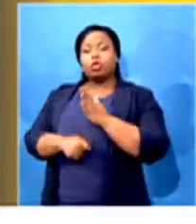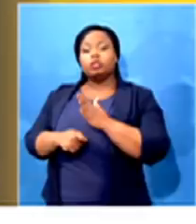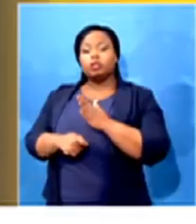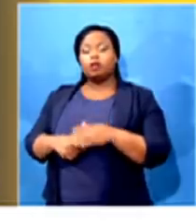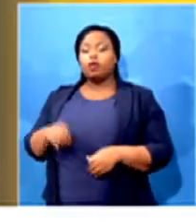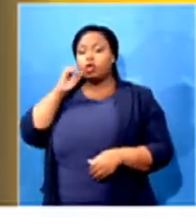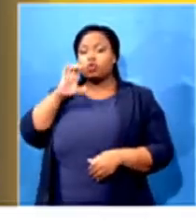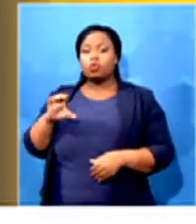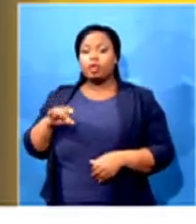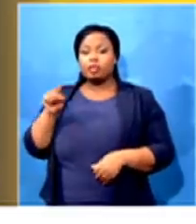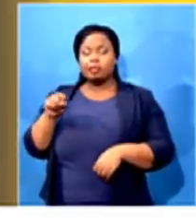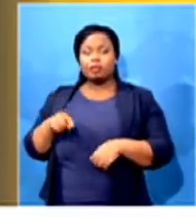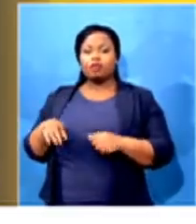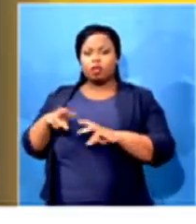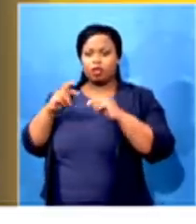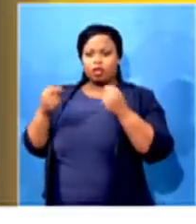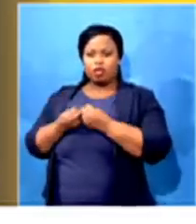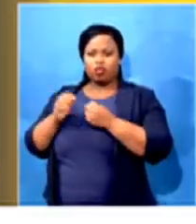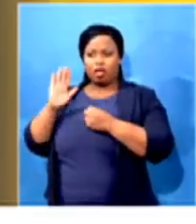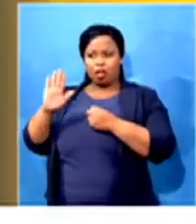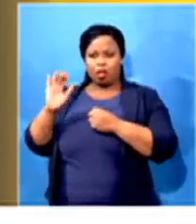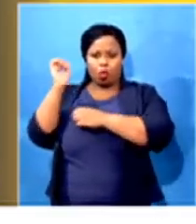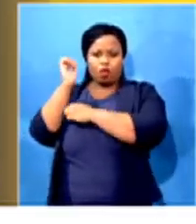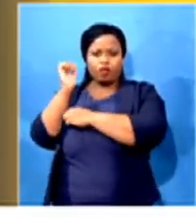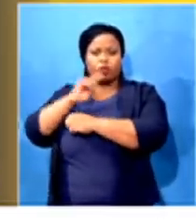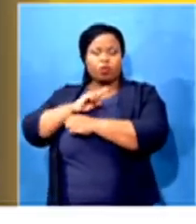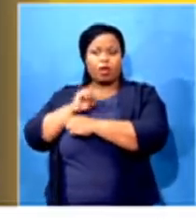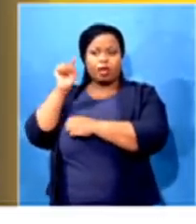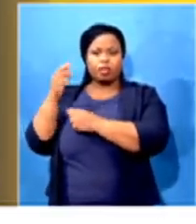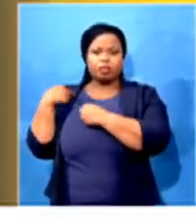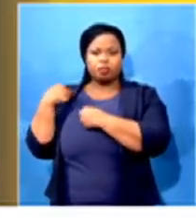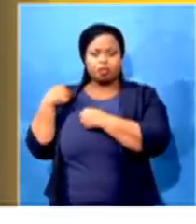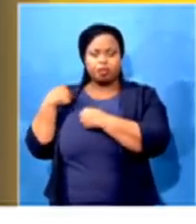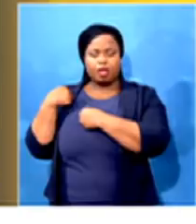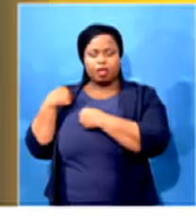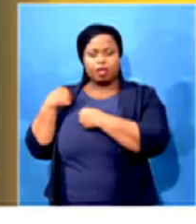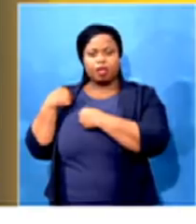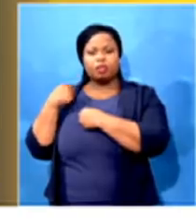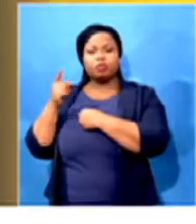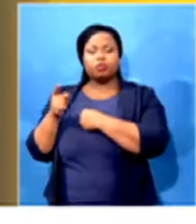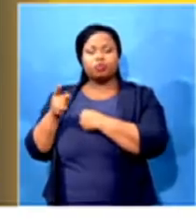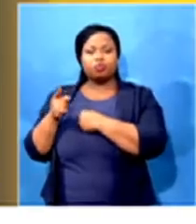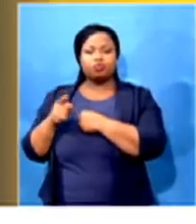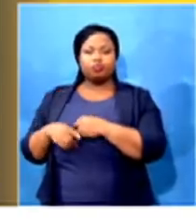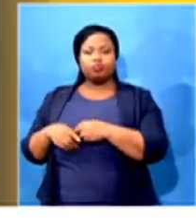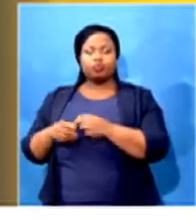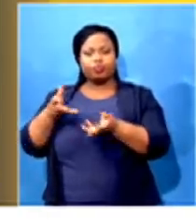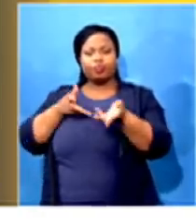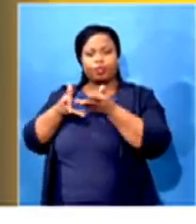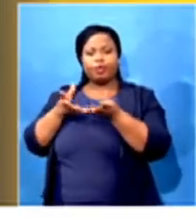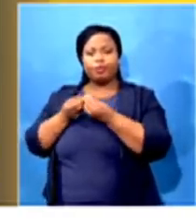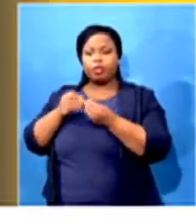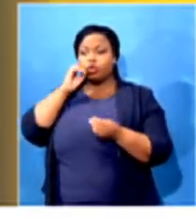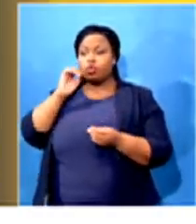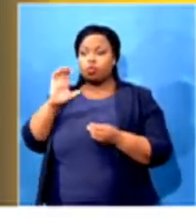Cuban program is with National Office, because they are the ones who actually engaged with